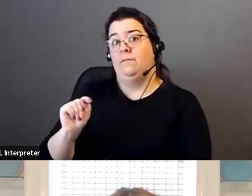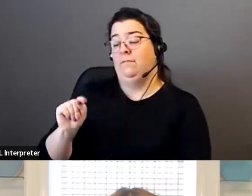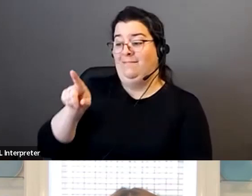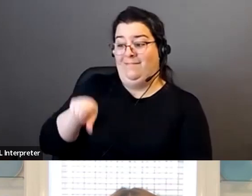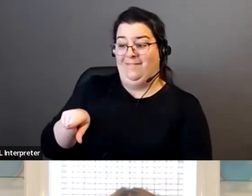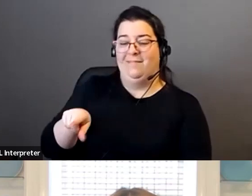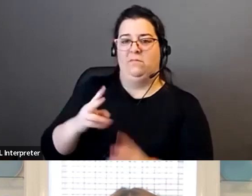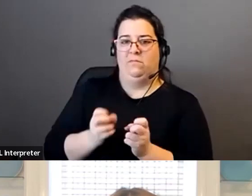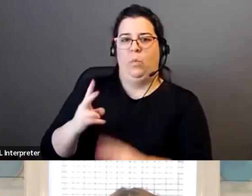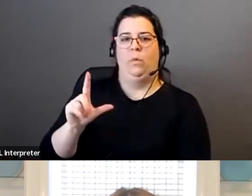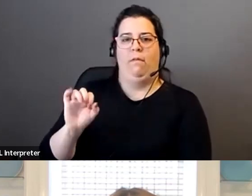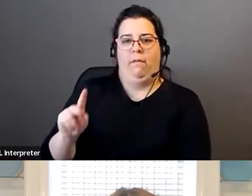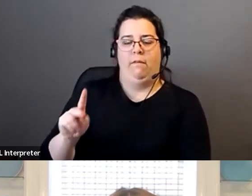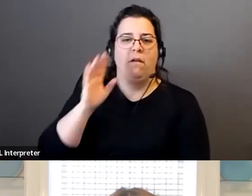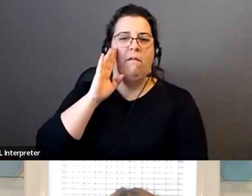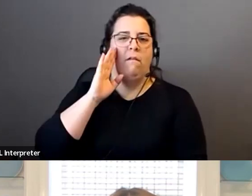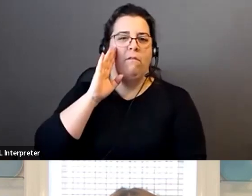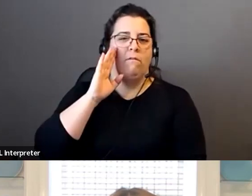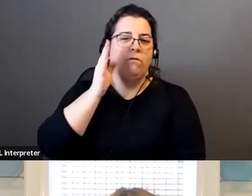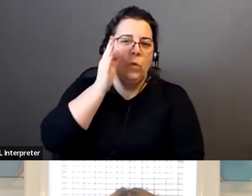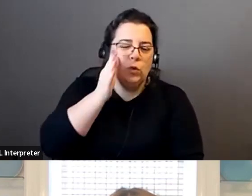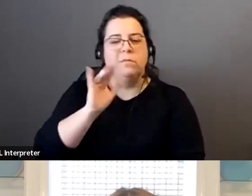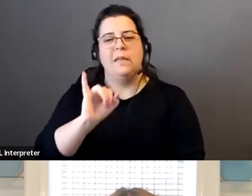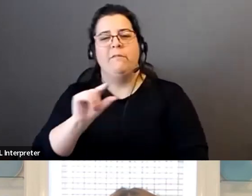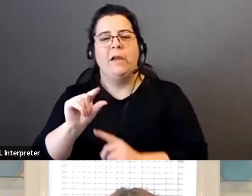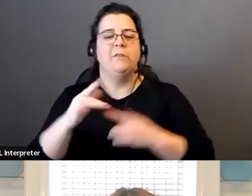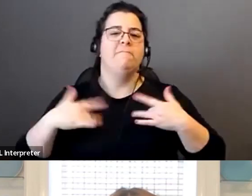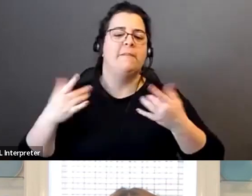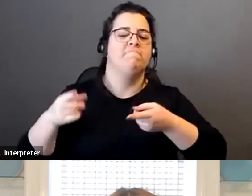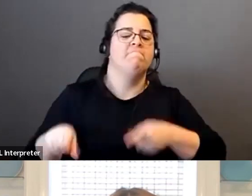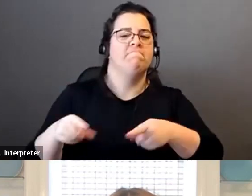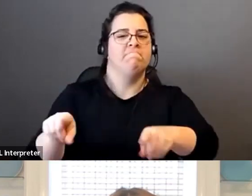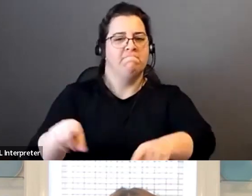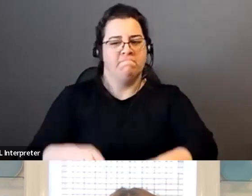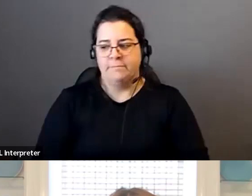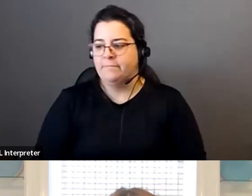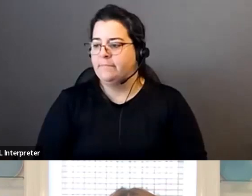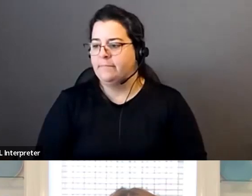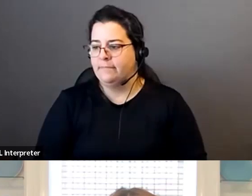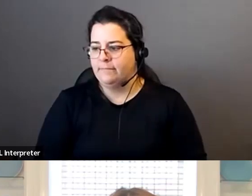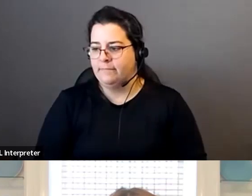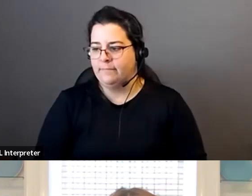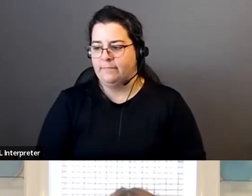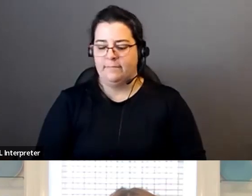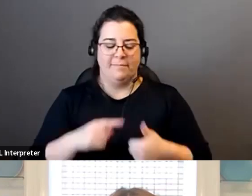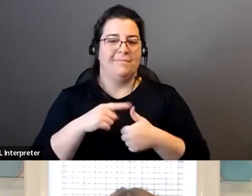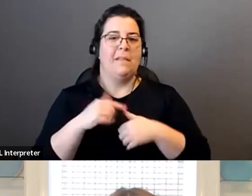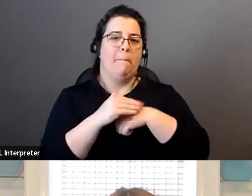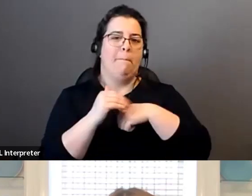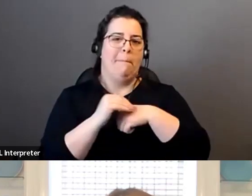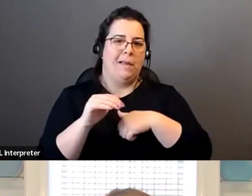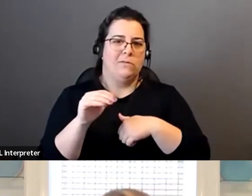some other events coming up in the next little while. We have a Toolkit Tuesday next week. We have a Lessons from Leaders in March. So visit our event